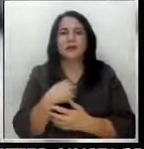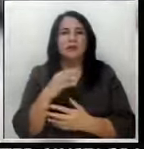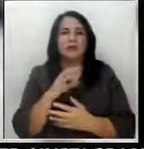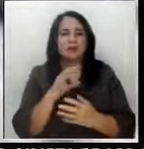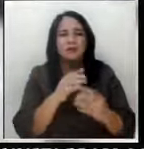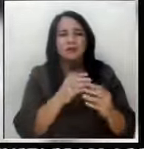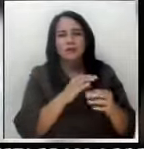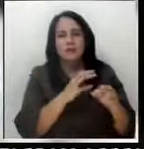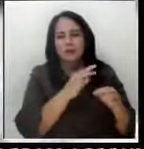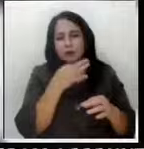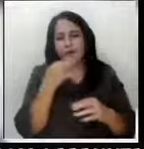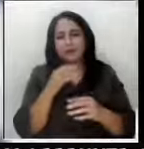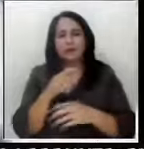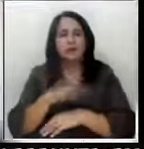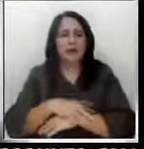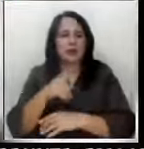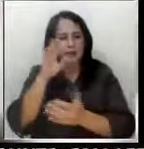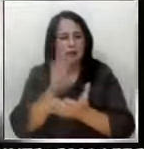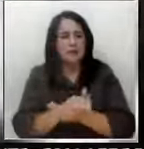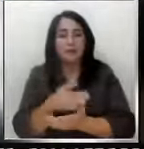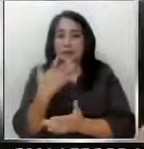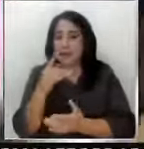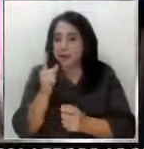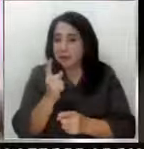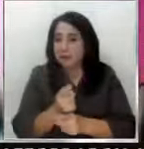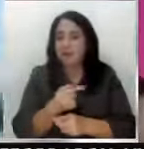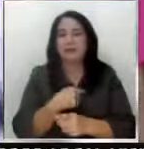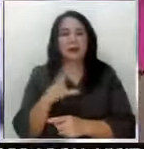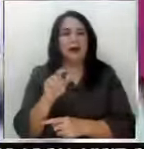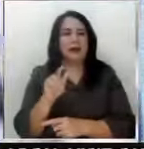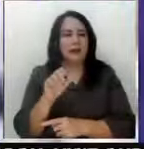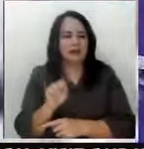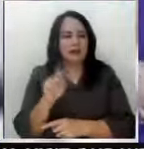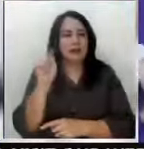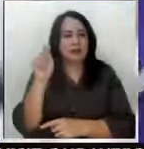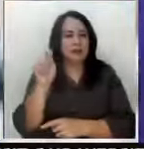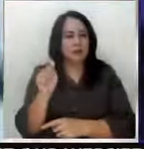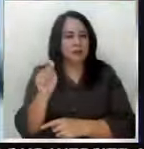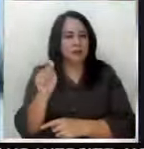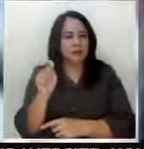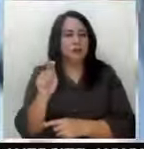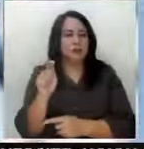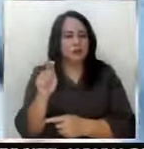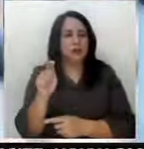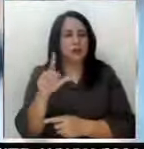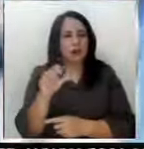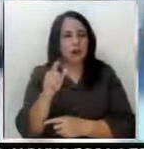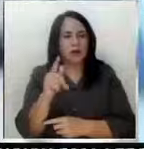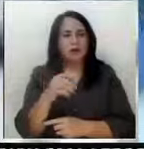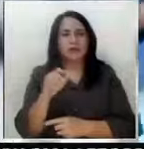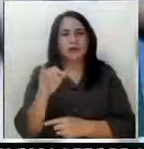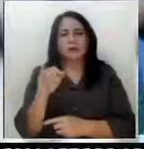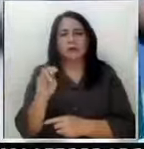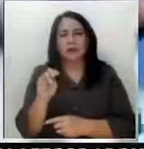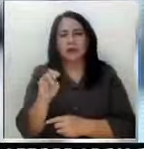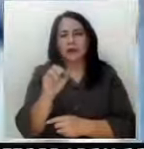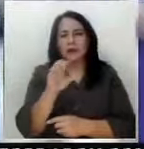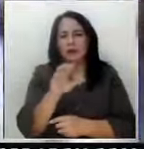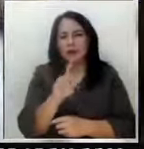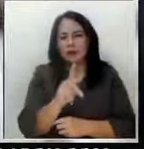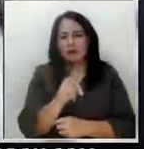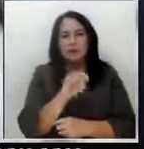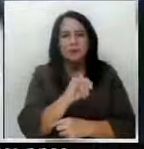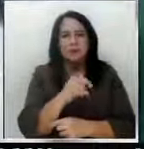Believe, Sarap Diba, The Clash, TikTok Clock, Maria Clara at Ibarra, at Pinoy